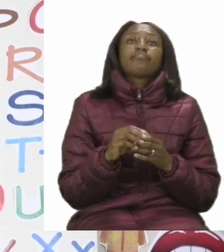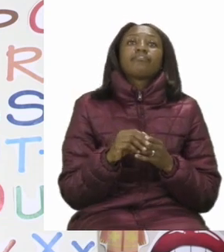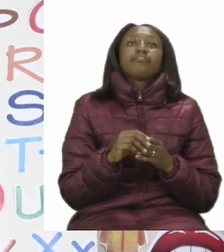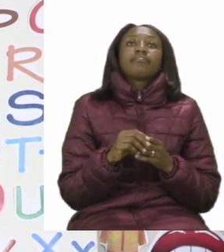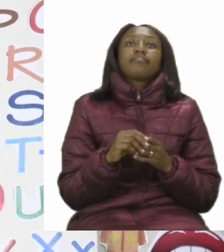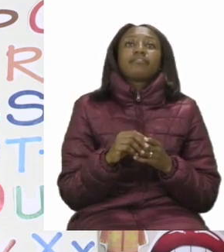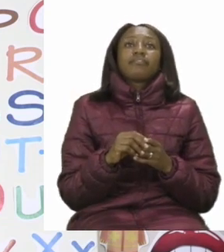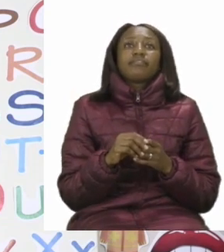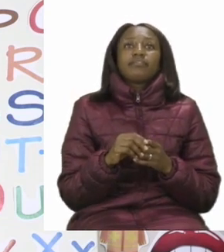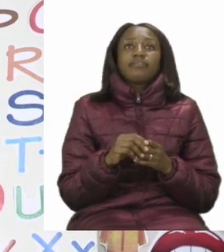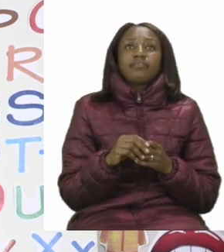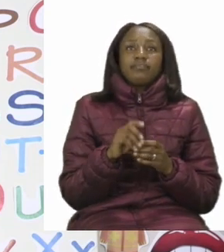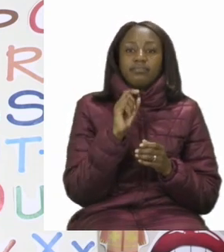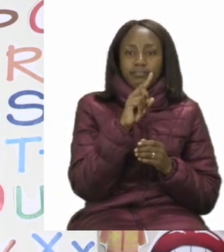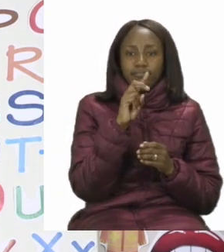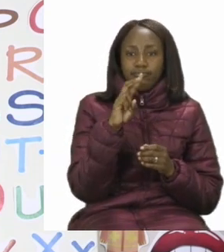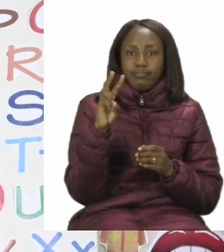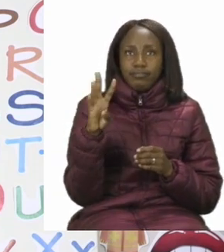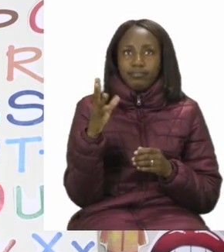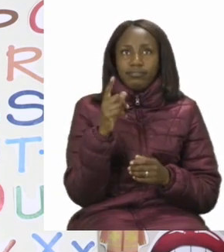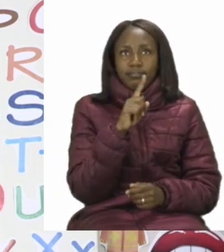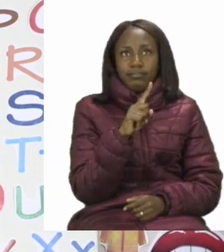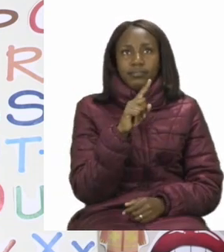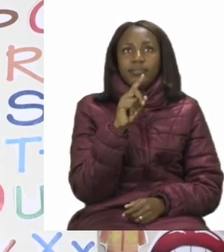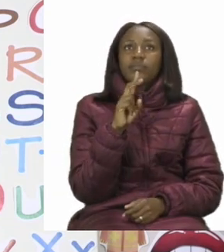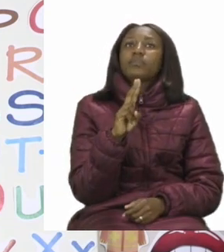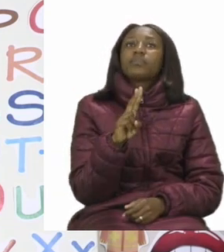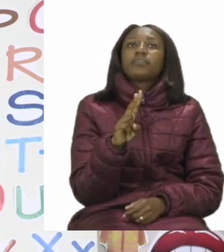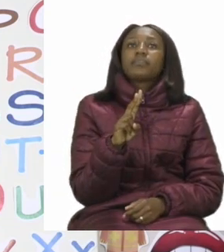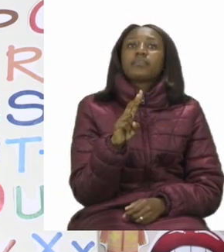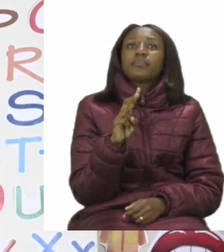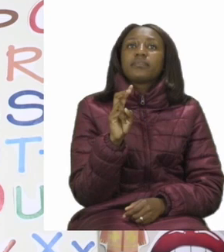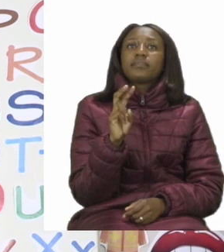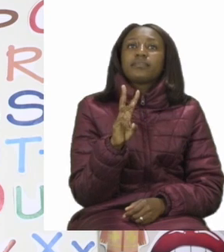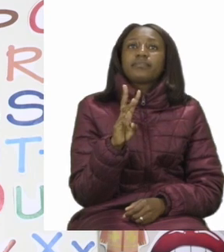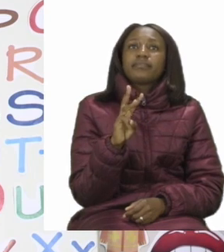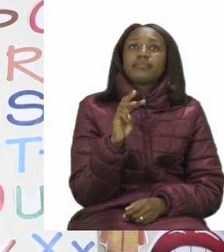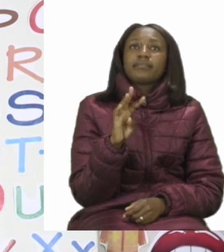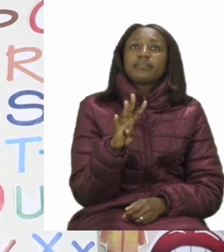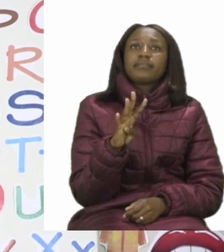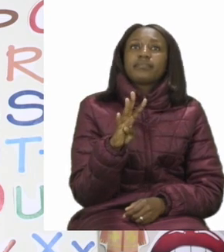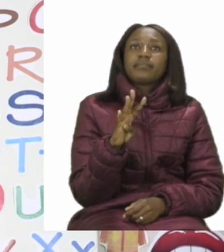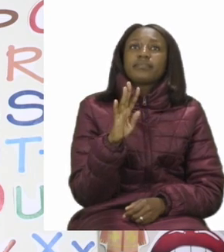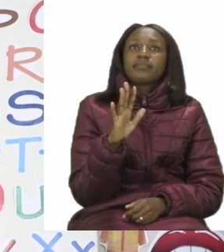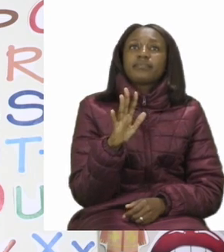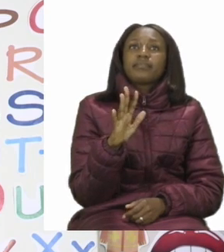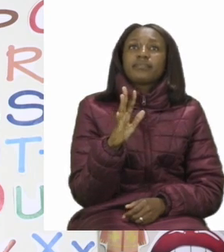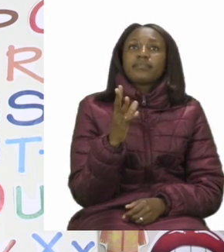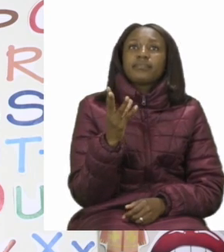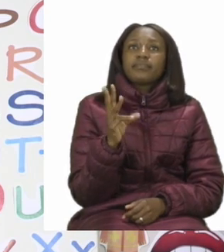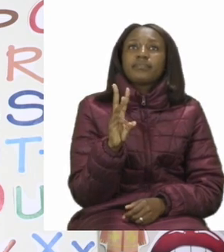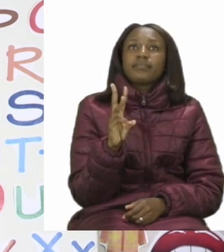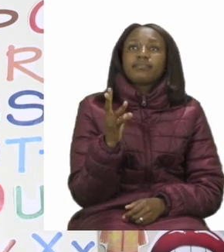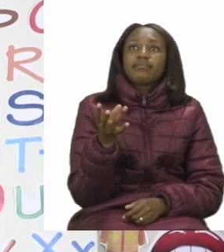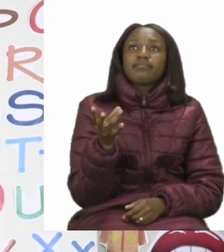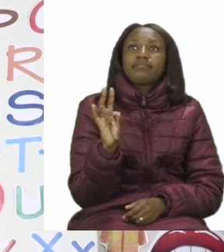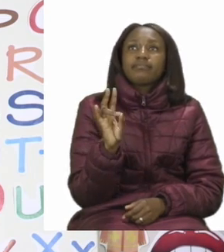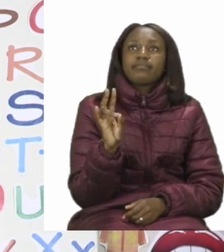then we count how many sticks we actually have. 1, 2, 3, 4, 5,